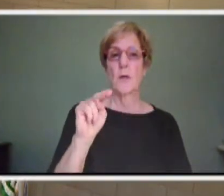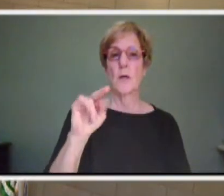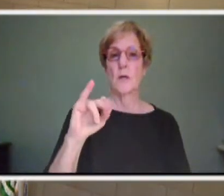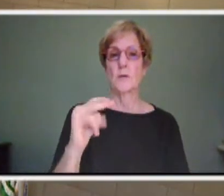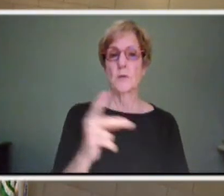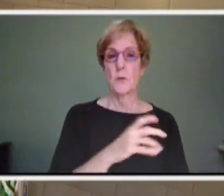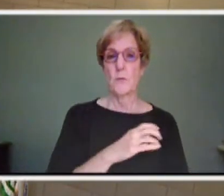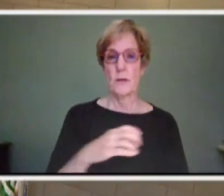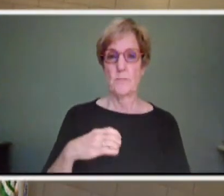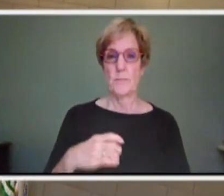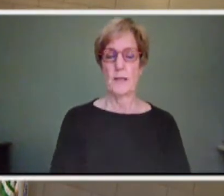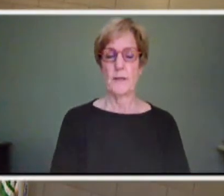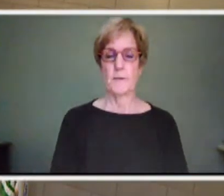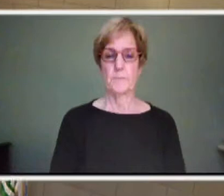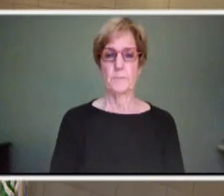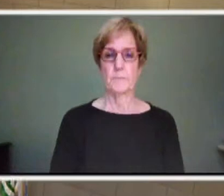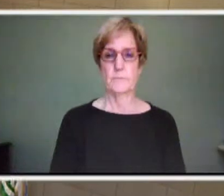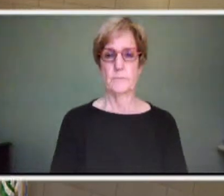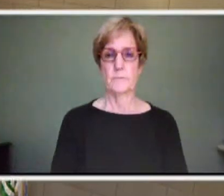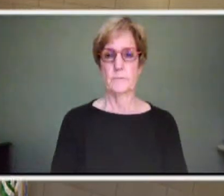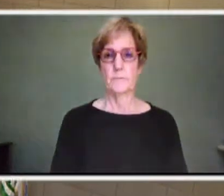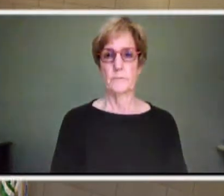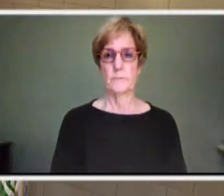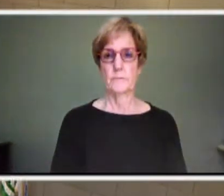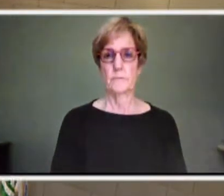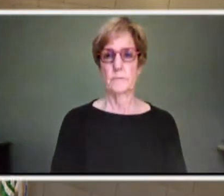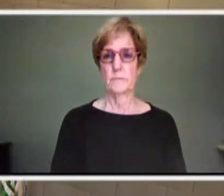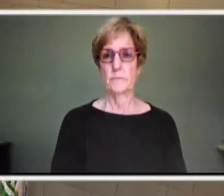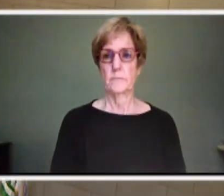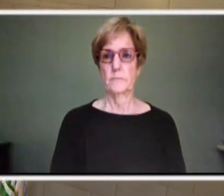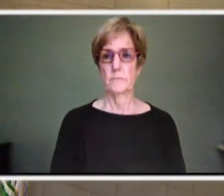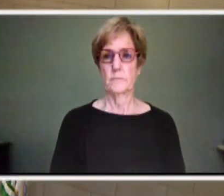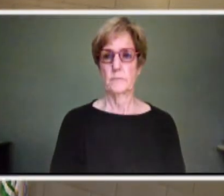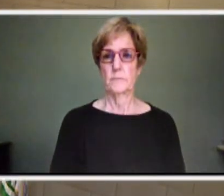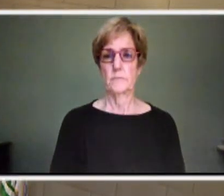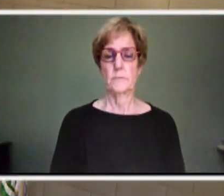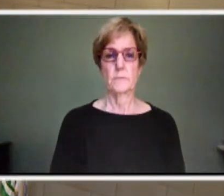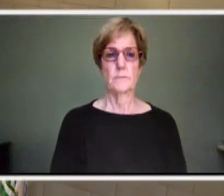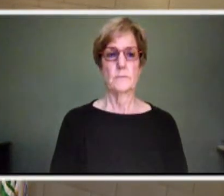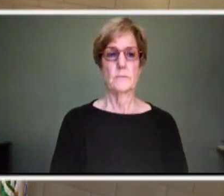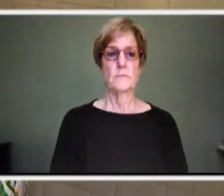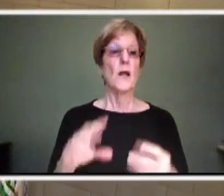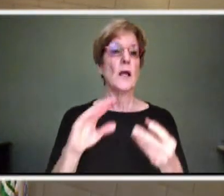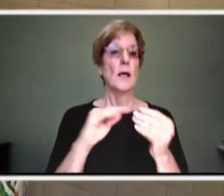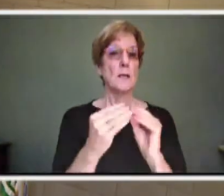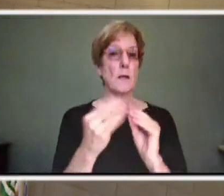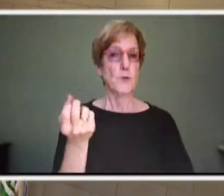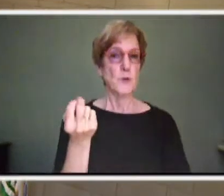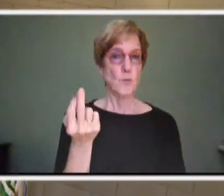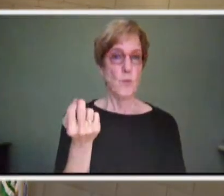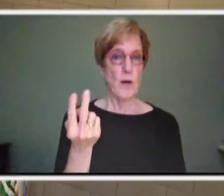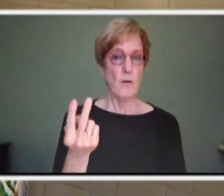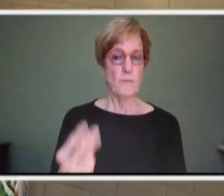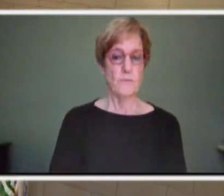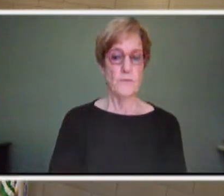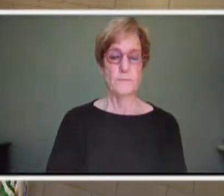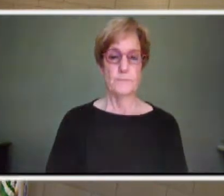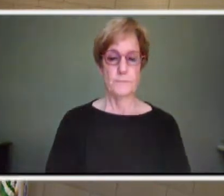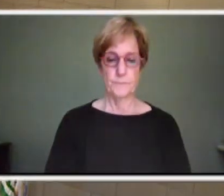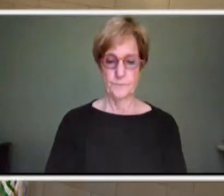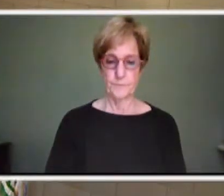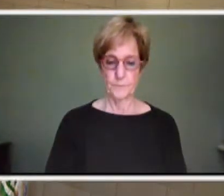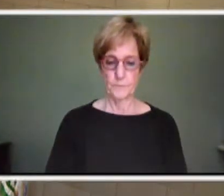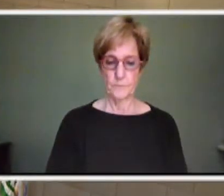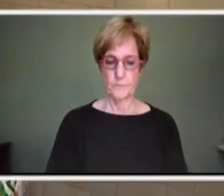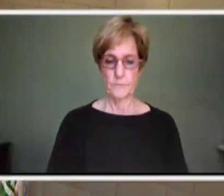right. So we're going to move to item number 12. Move to adopt and approve 12. Second.